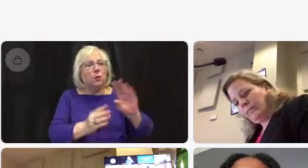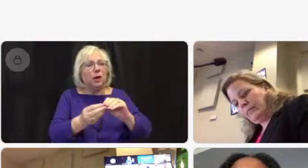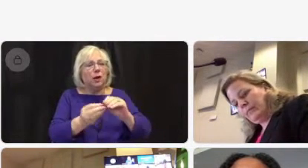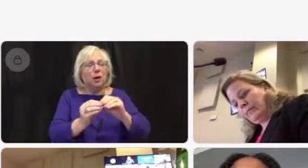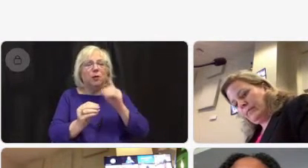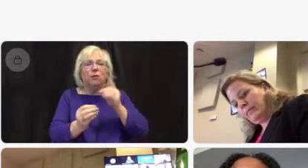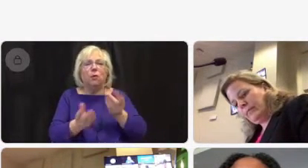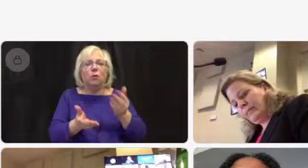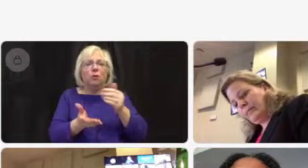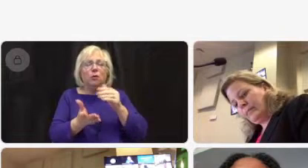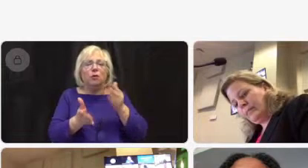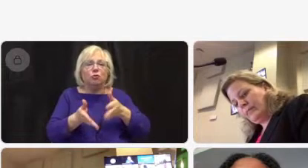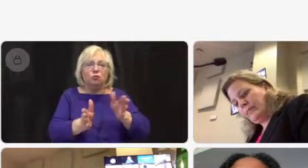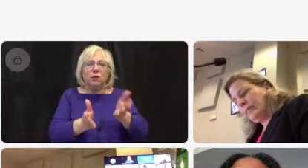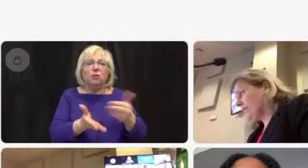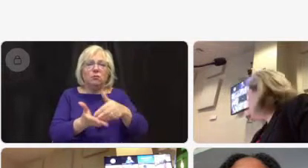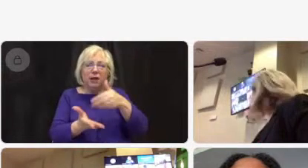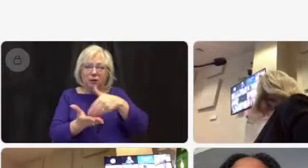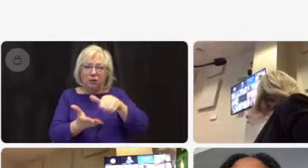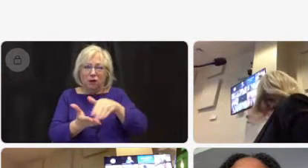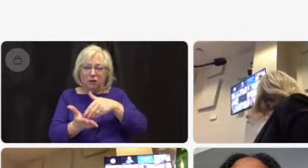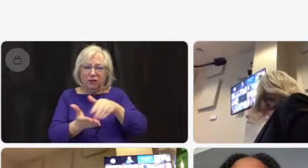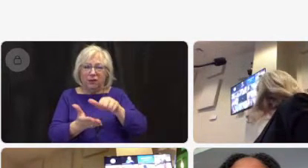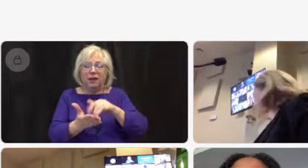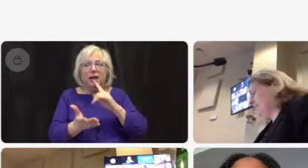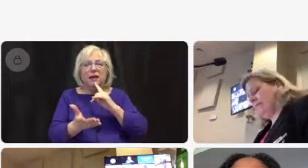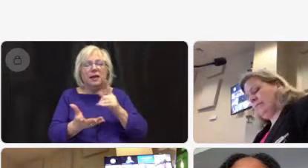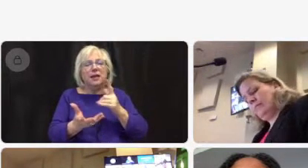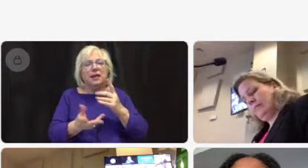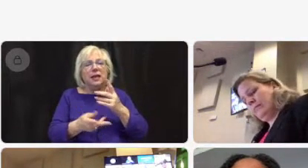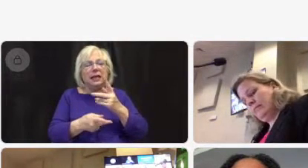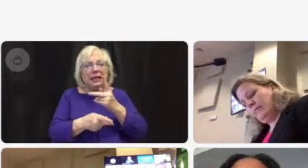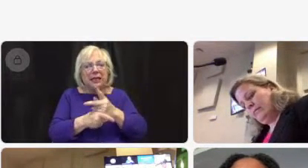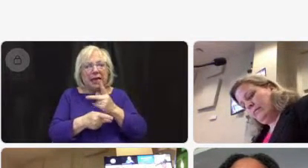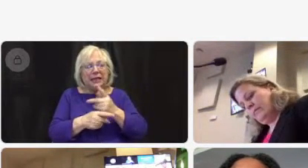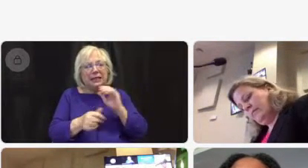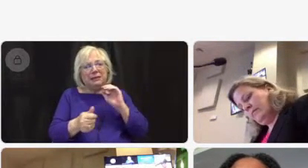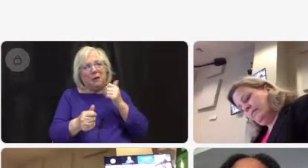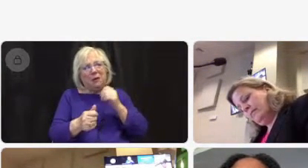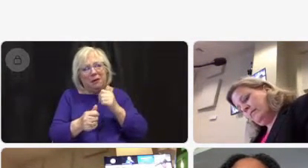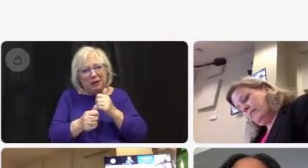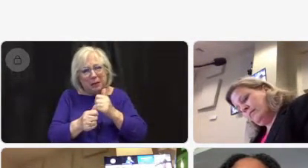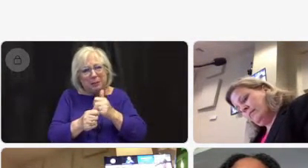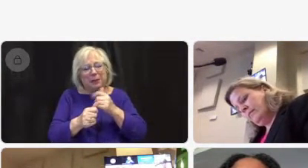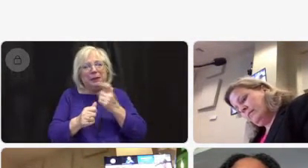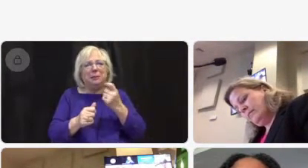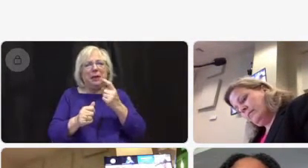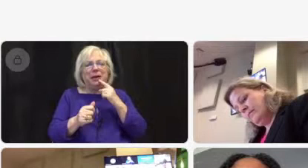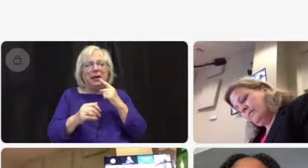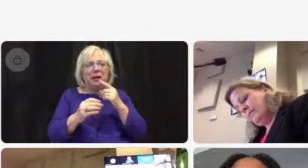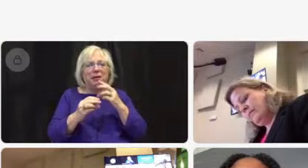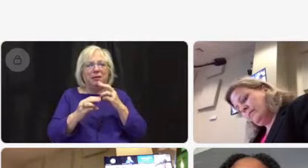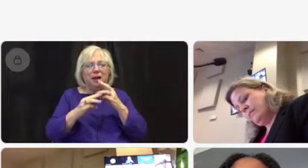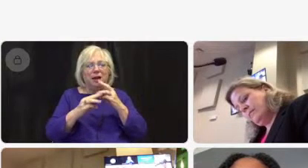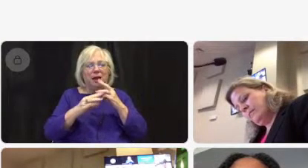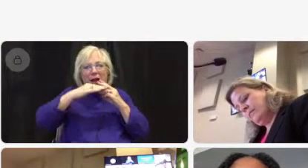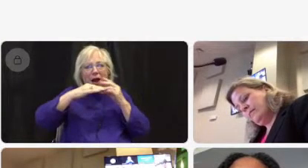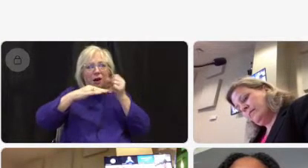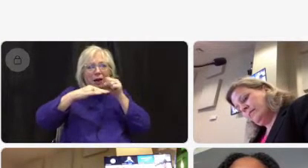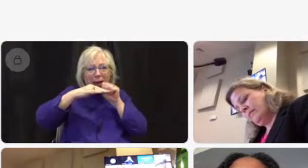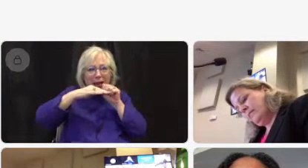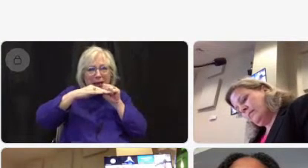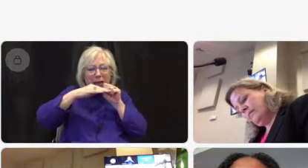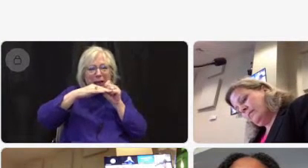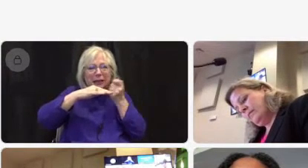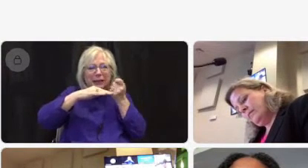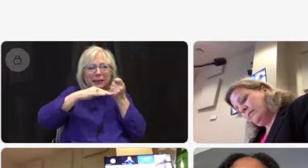resurfacing that gets us our head above water and gets us catching up? And I know we've got some of the bond issue, but you